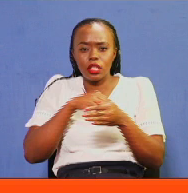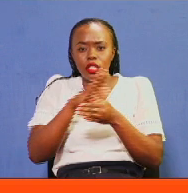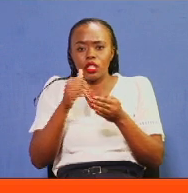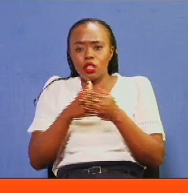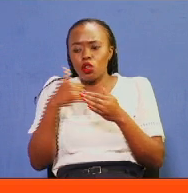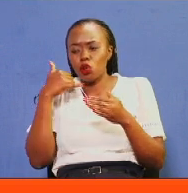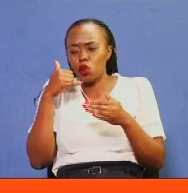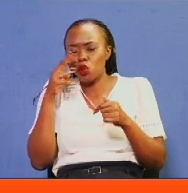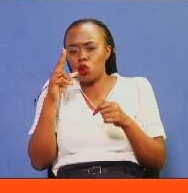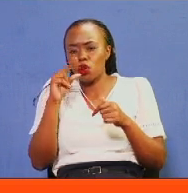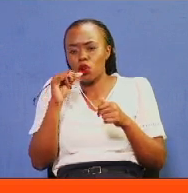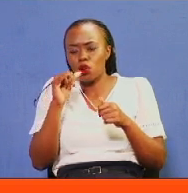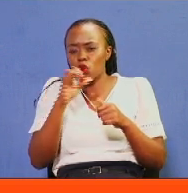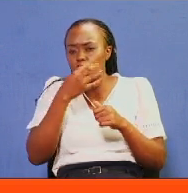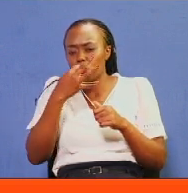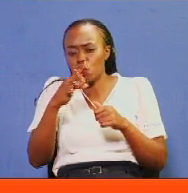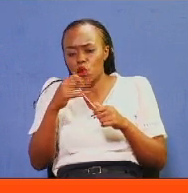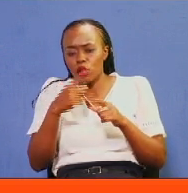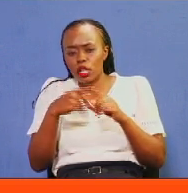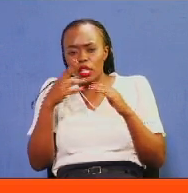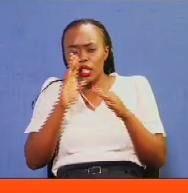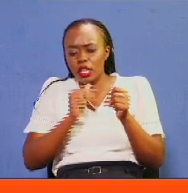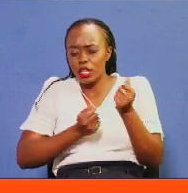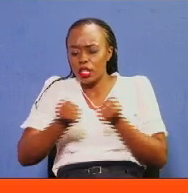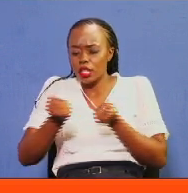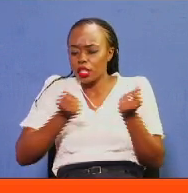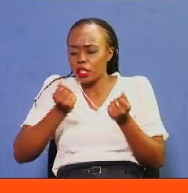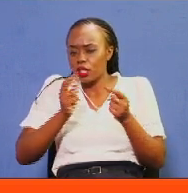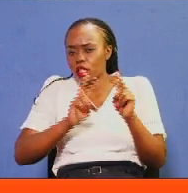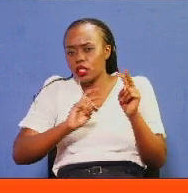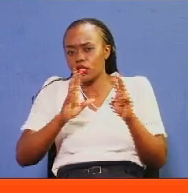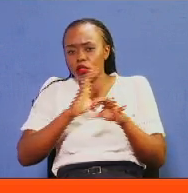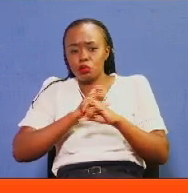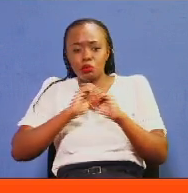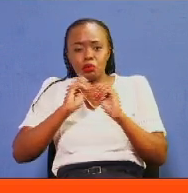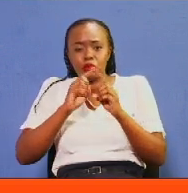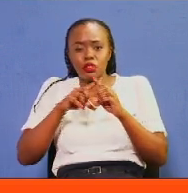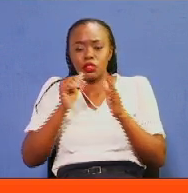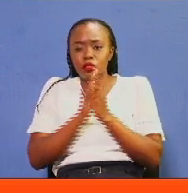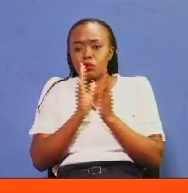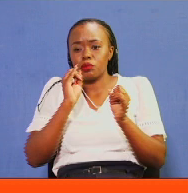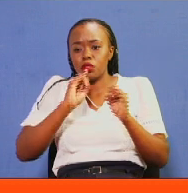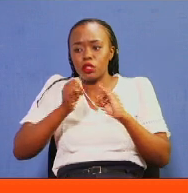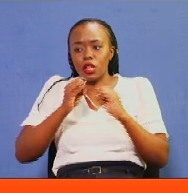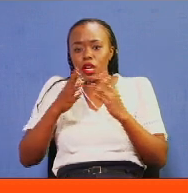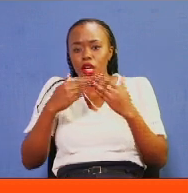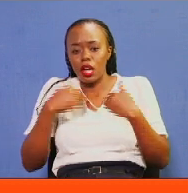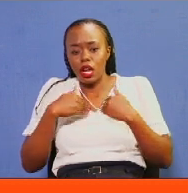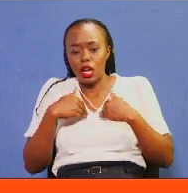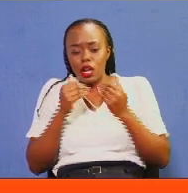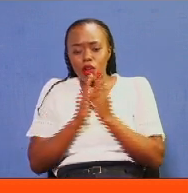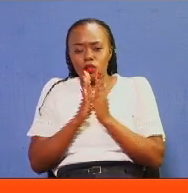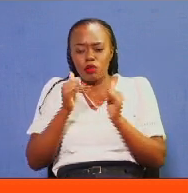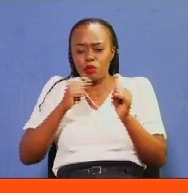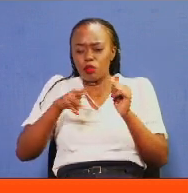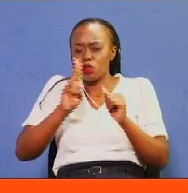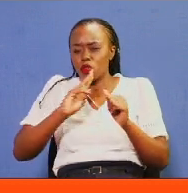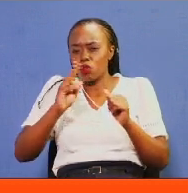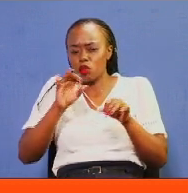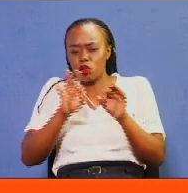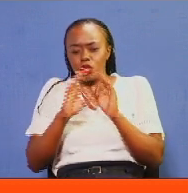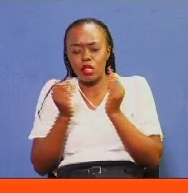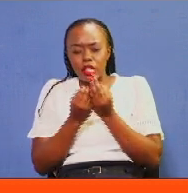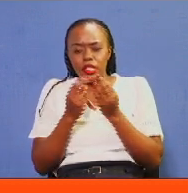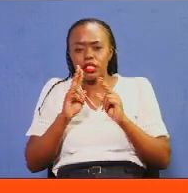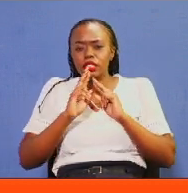went off and the car he was using is yet to be found. In case of any information about his whereabouts, kindly get in touch with the family or